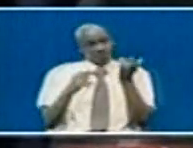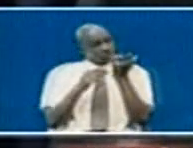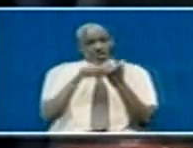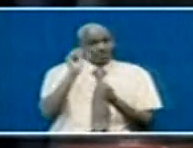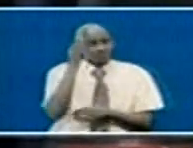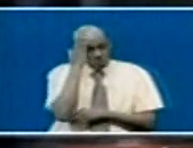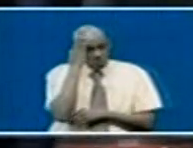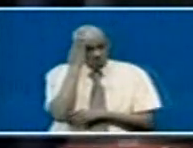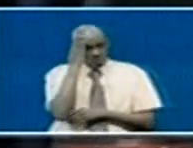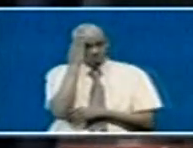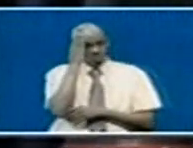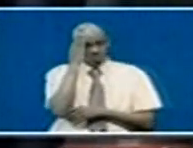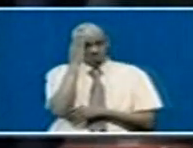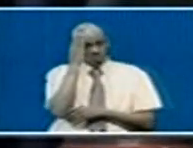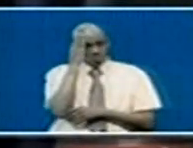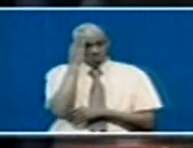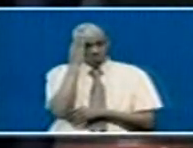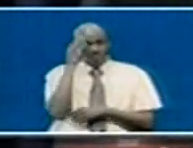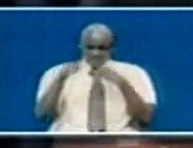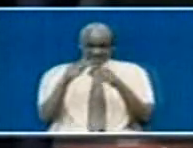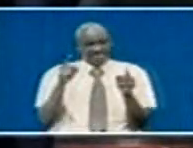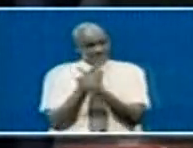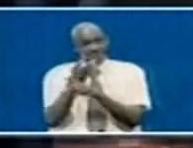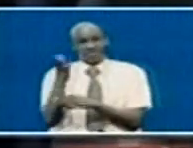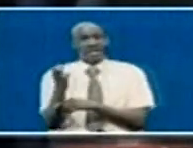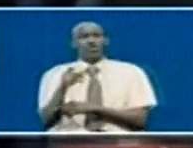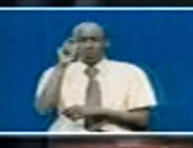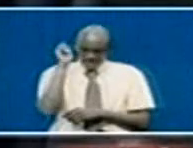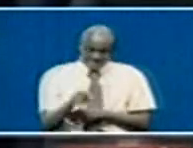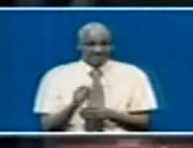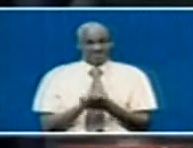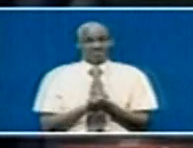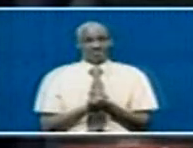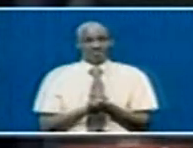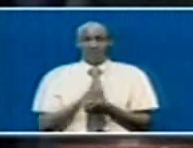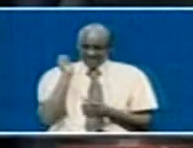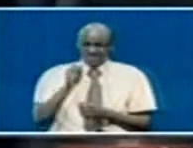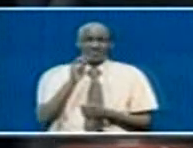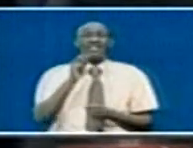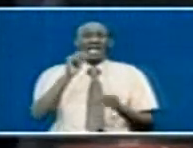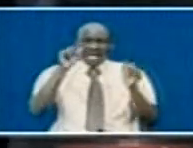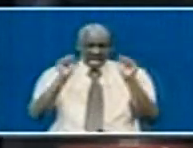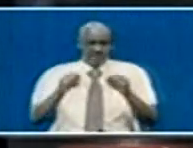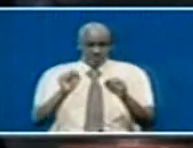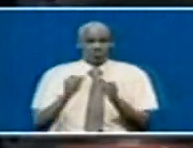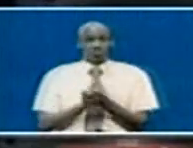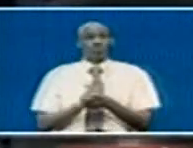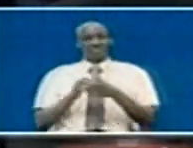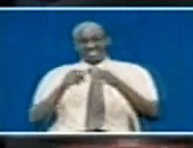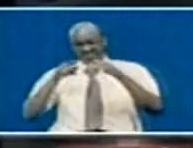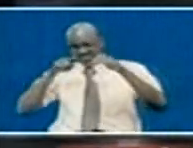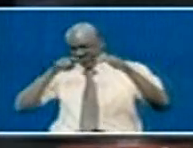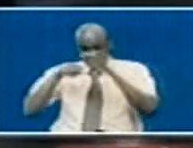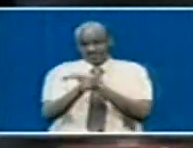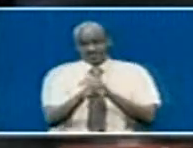technologies, the networking processes. You must be able to enter